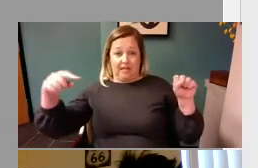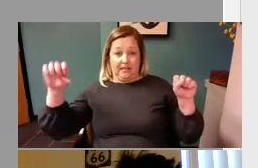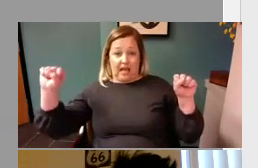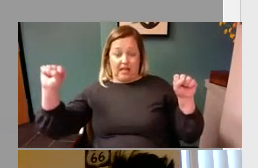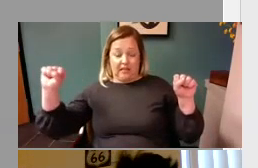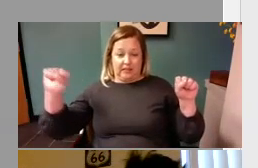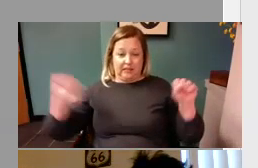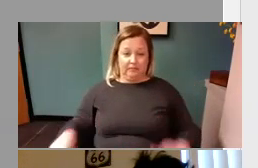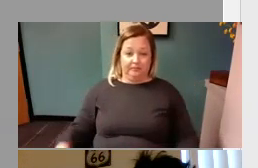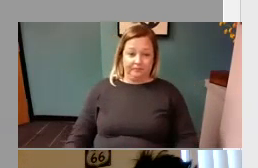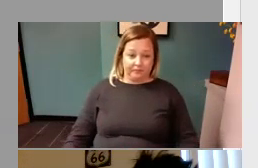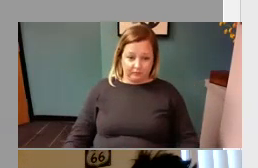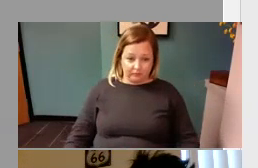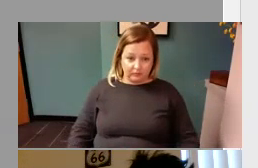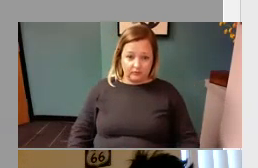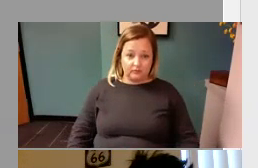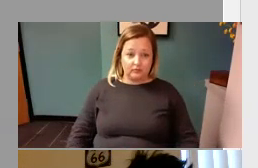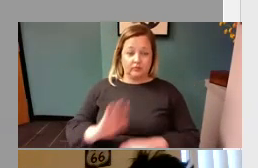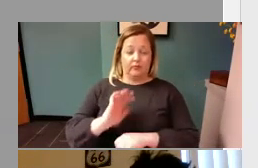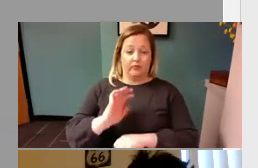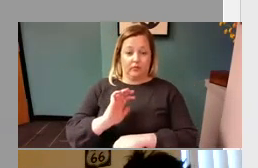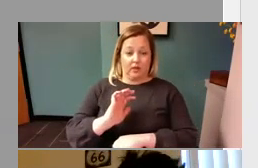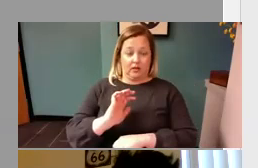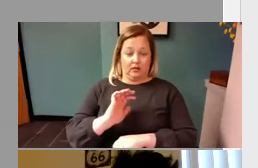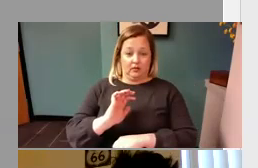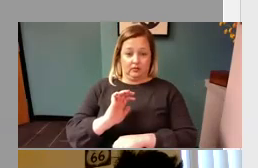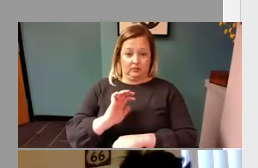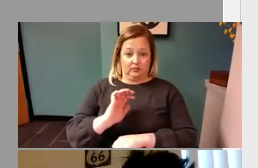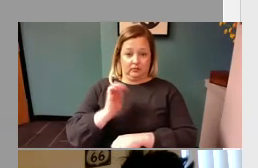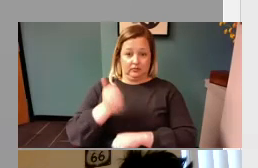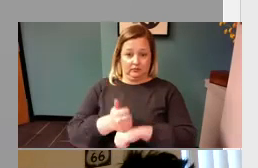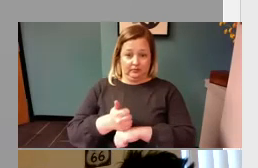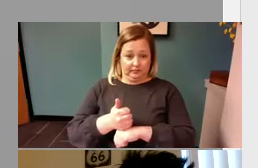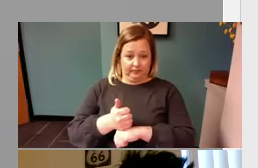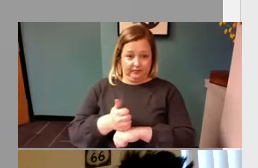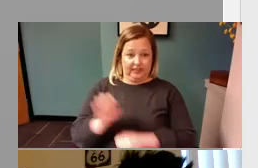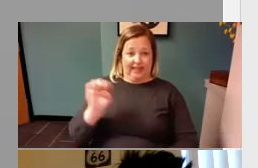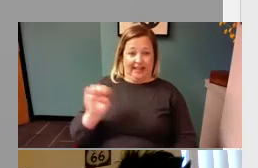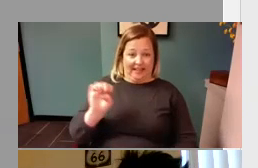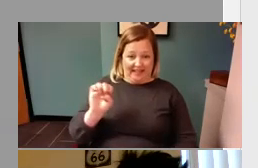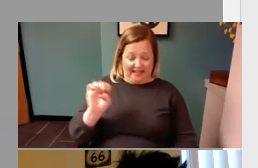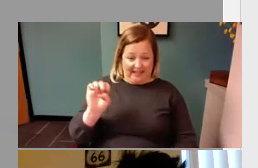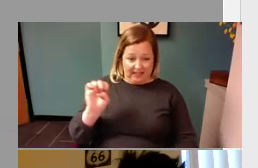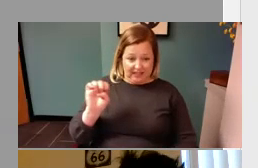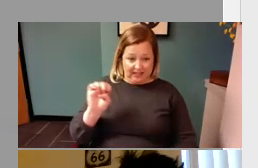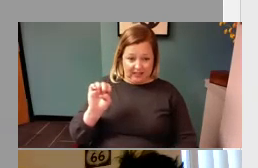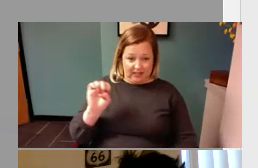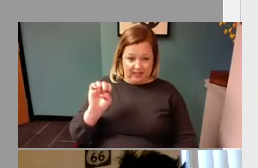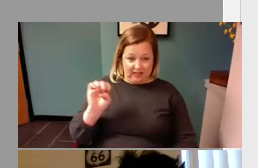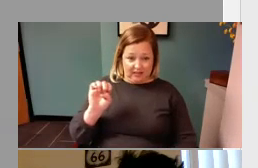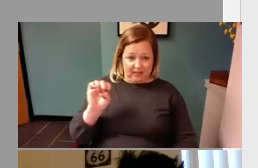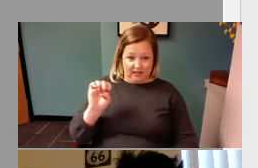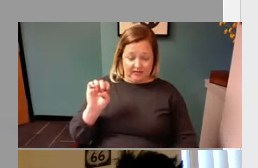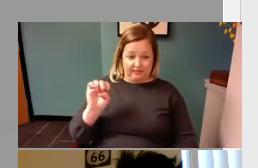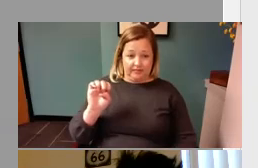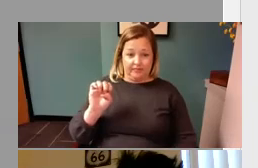the discovered set of vertices and the undiscovered set of vertices. And if E is the minimum most cost edge